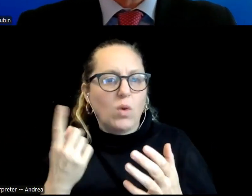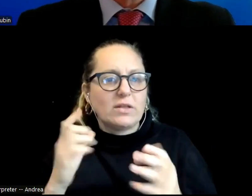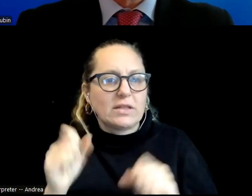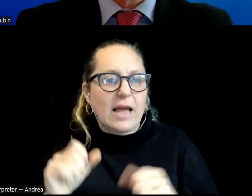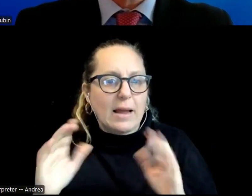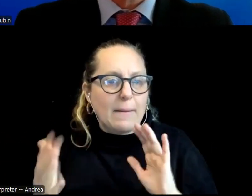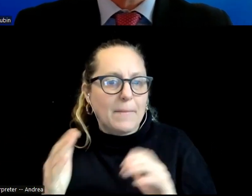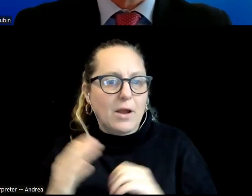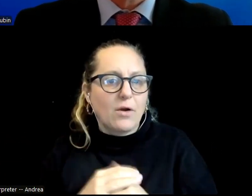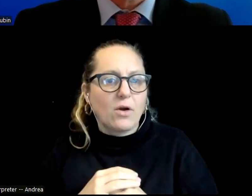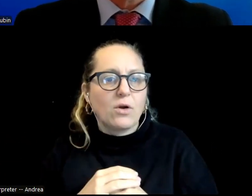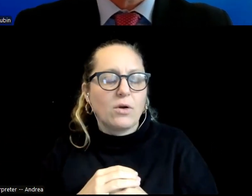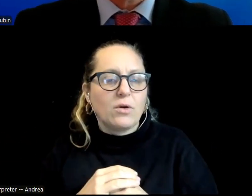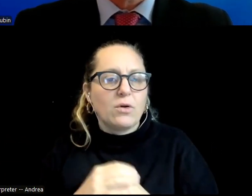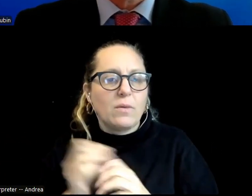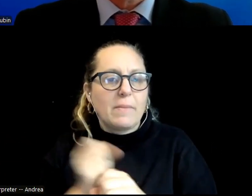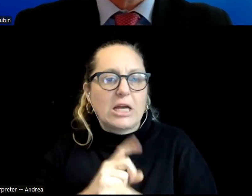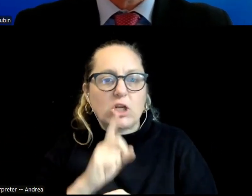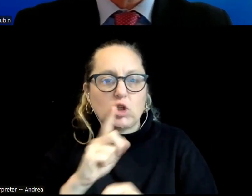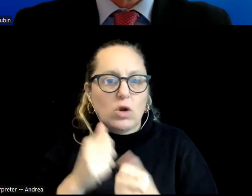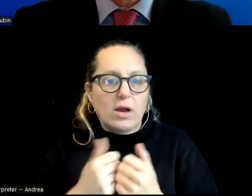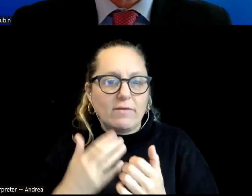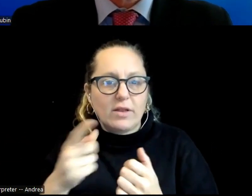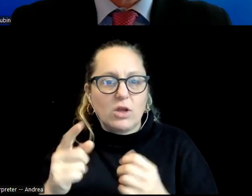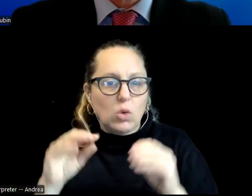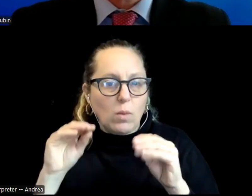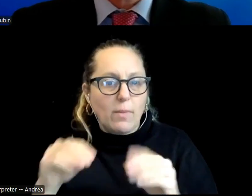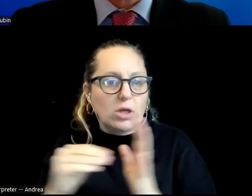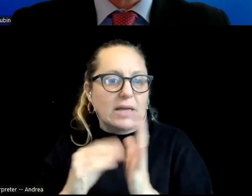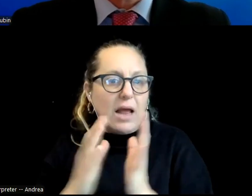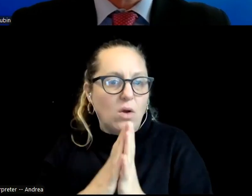of making sure that everything you put down is